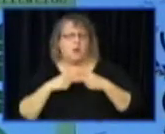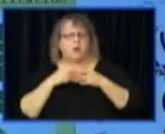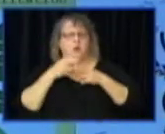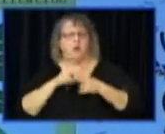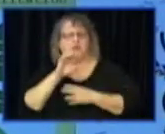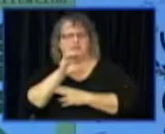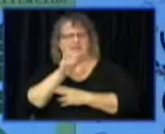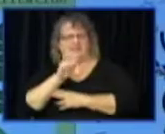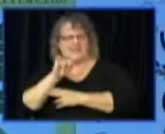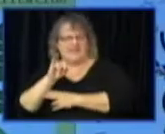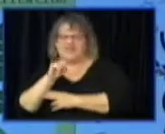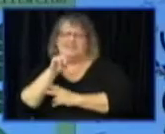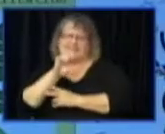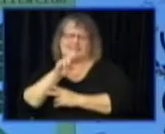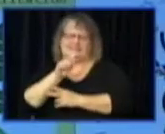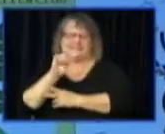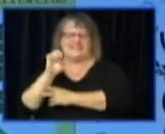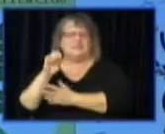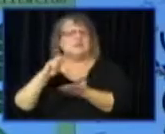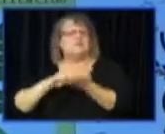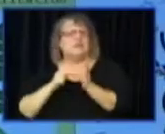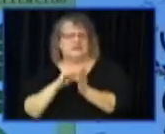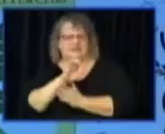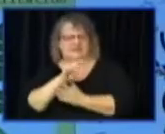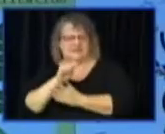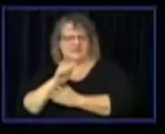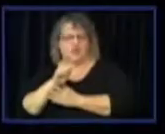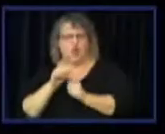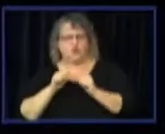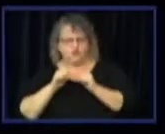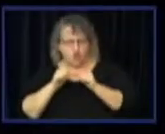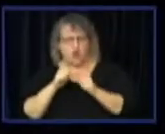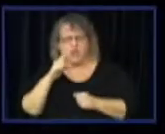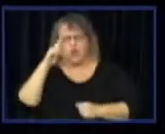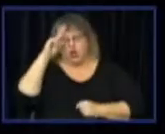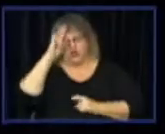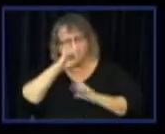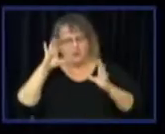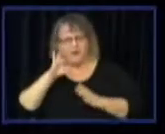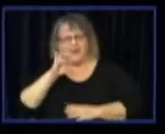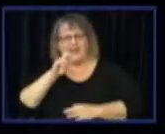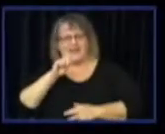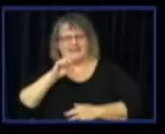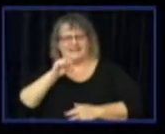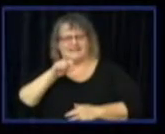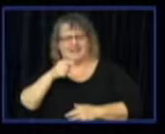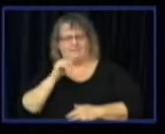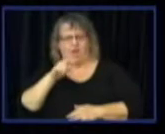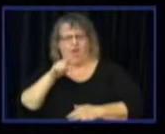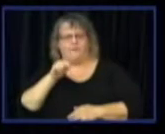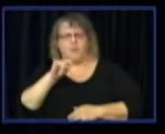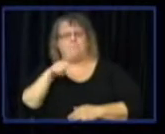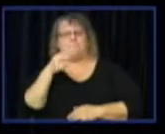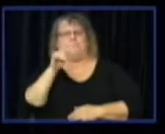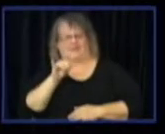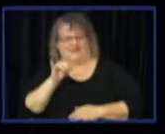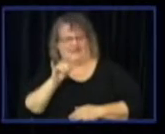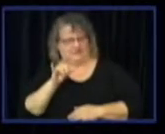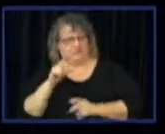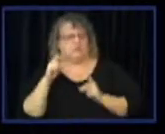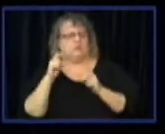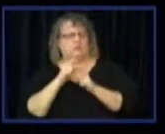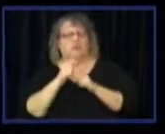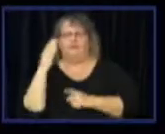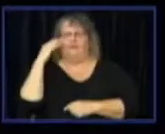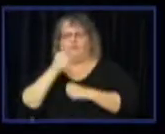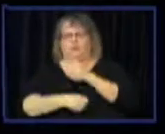called CTE. What is that? Chronic traumatic encephalopathy. That's really, that's the big thing the